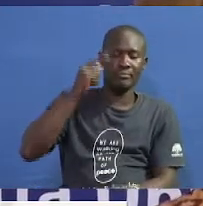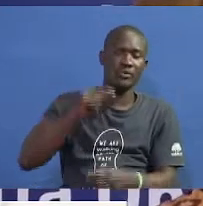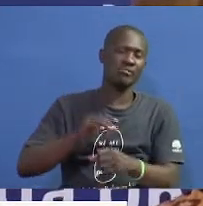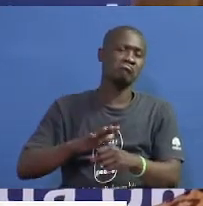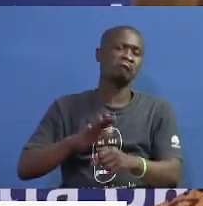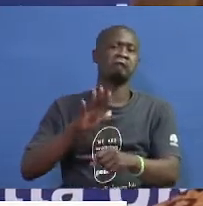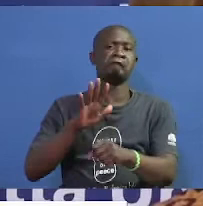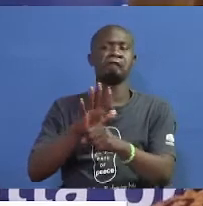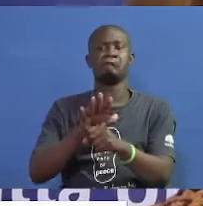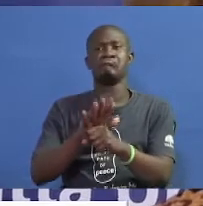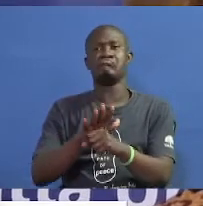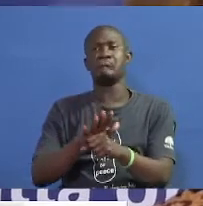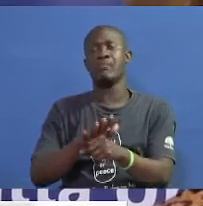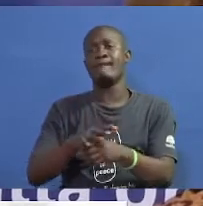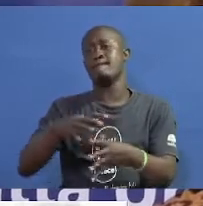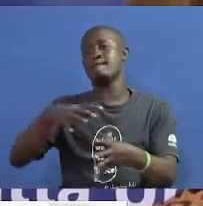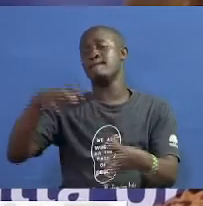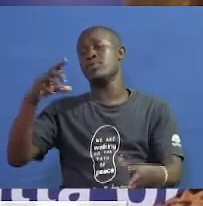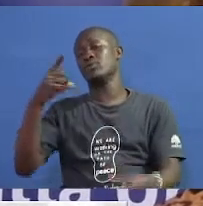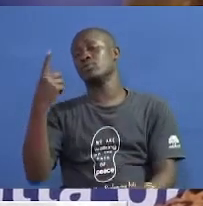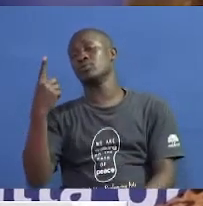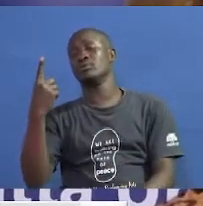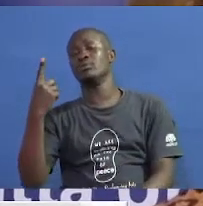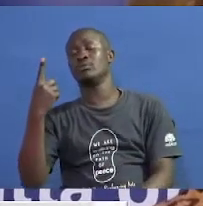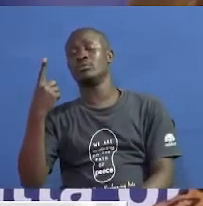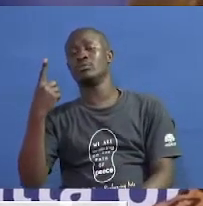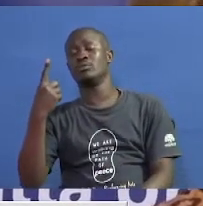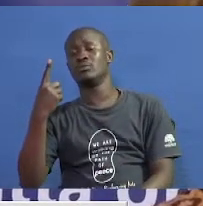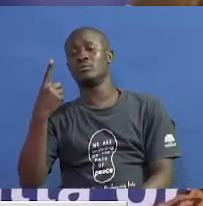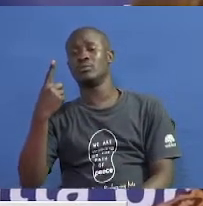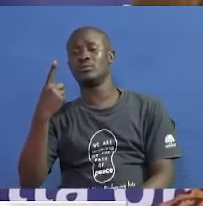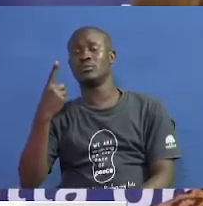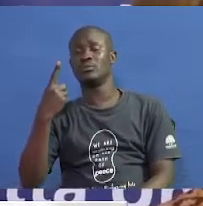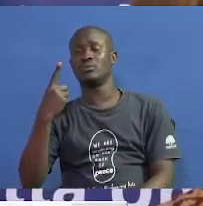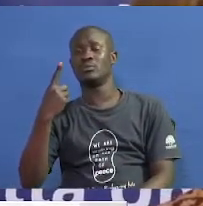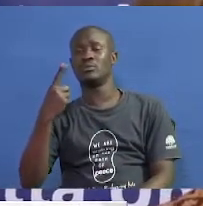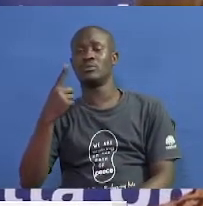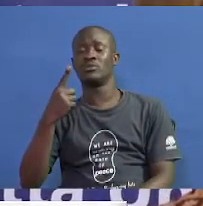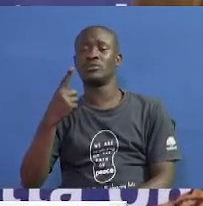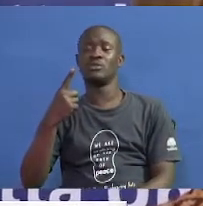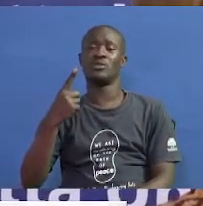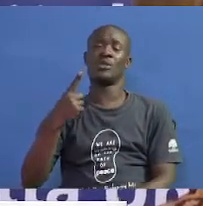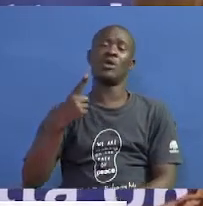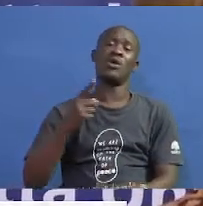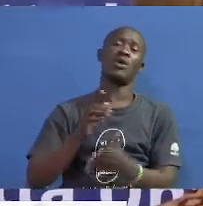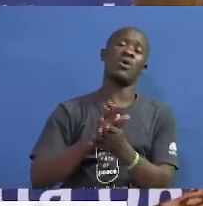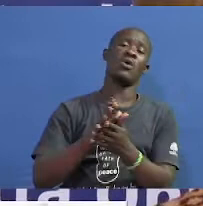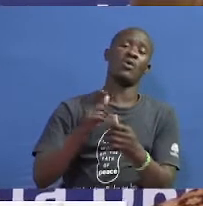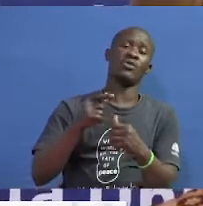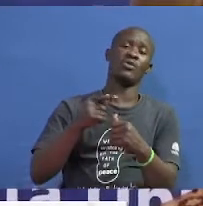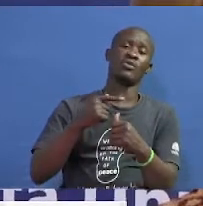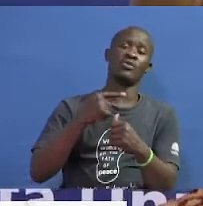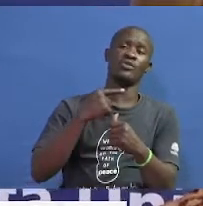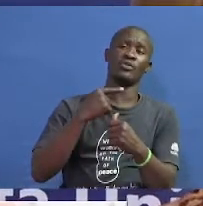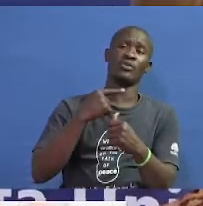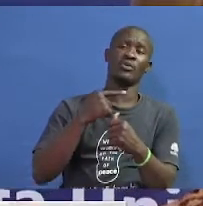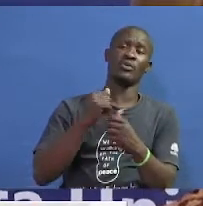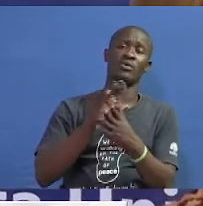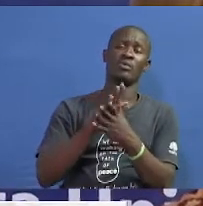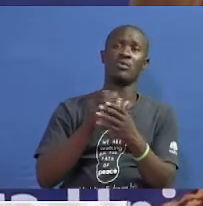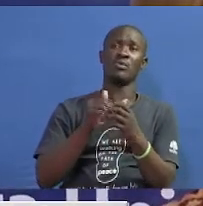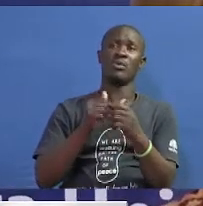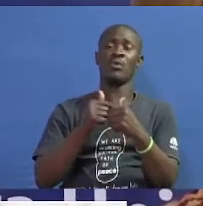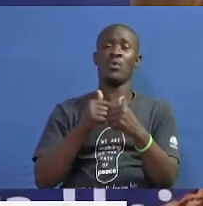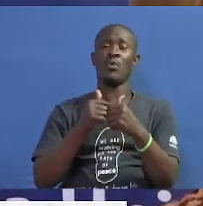a couple of big ones. So antenatal hemorrhage and postpartum hemorrhage are the